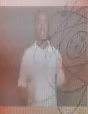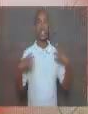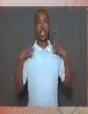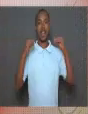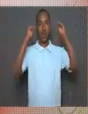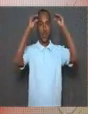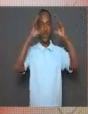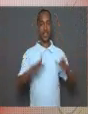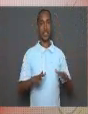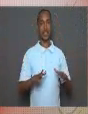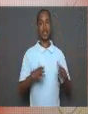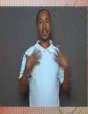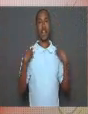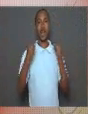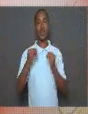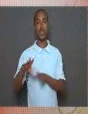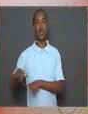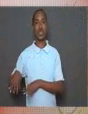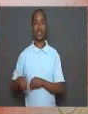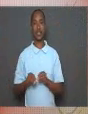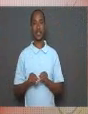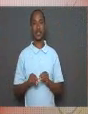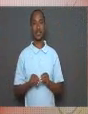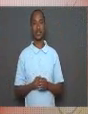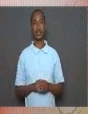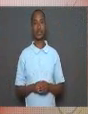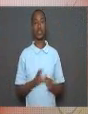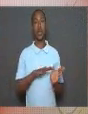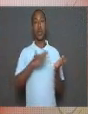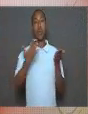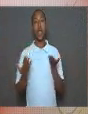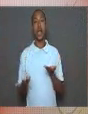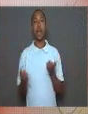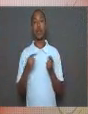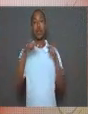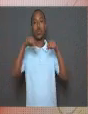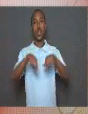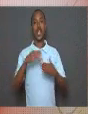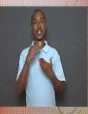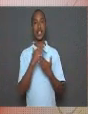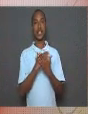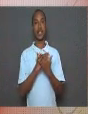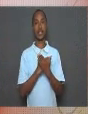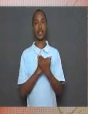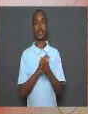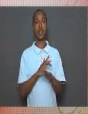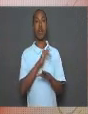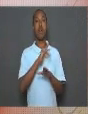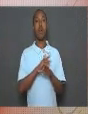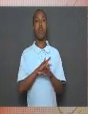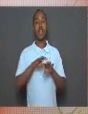Hello, teacher. Hello, students. Welcome to today's lesson